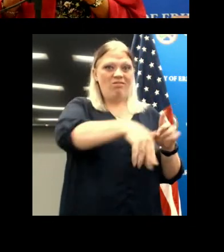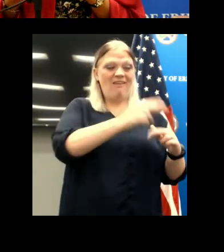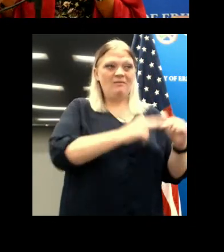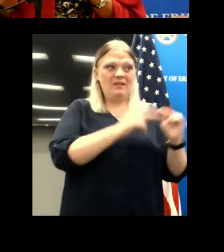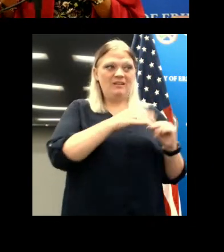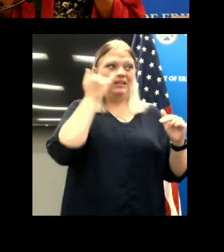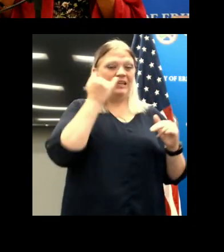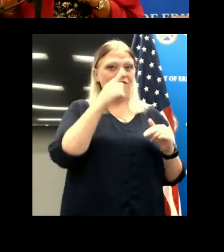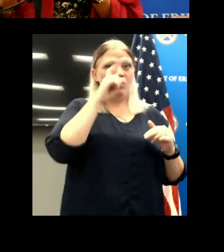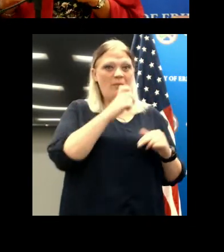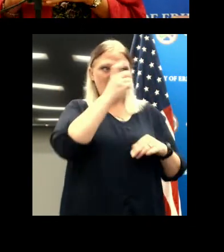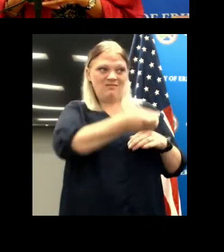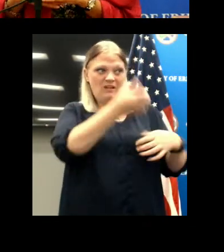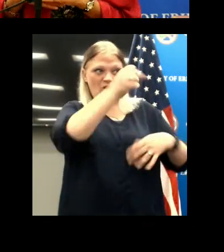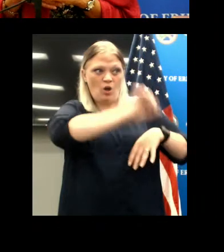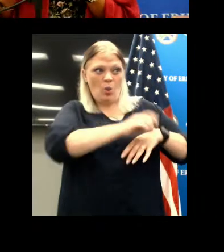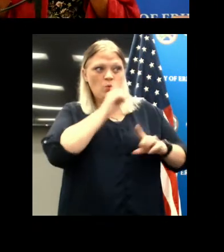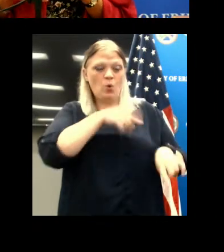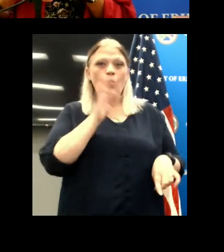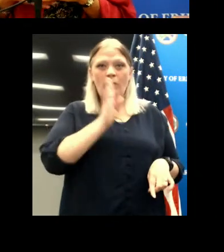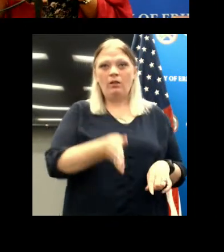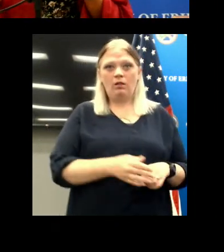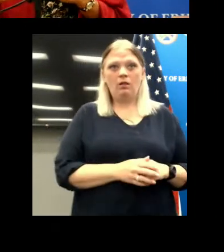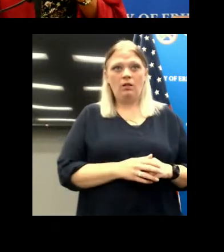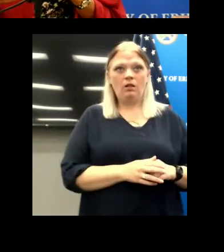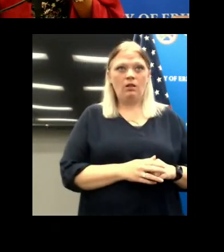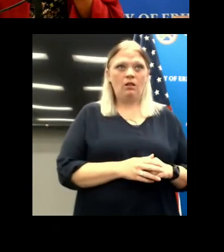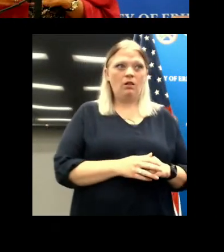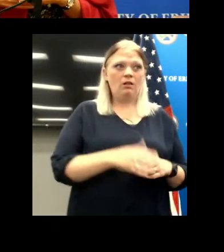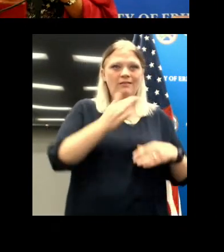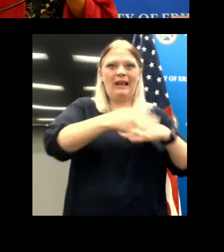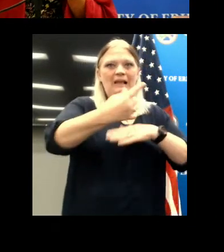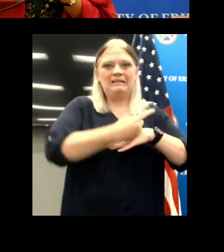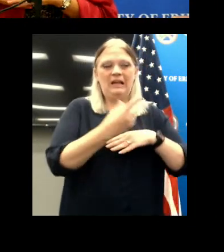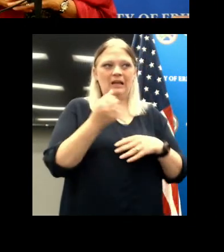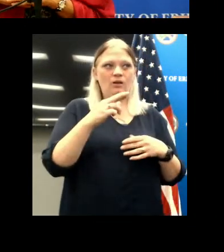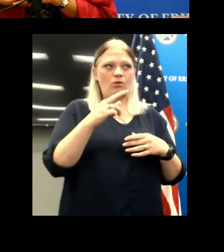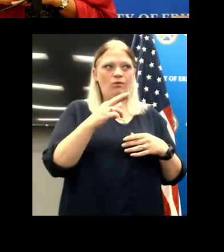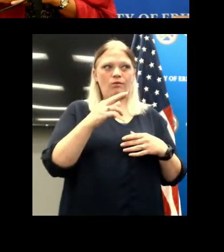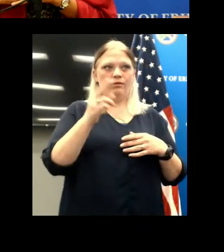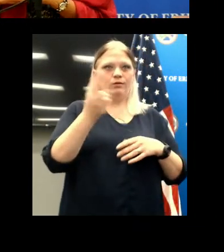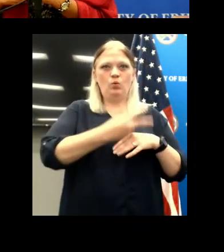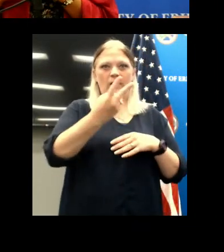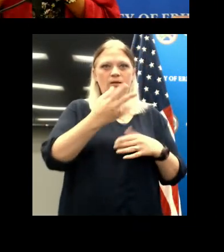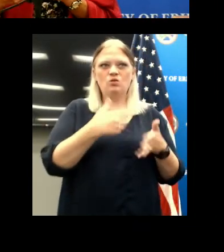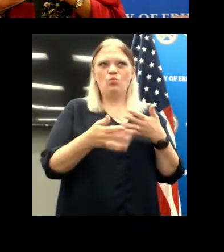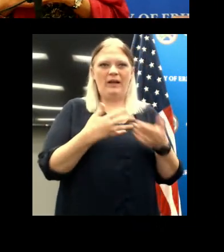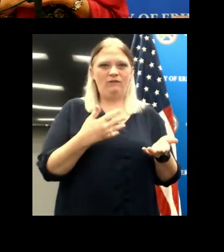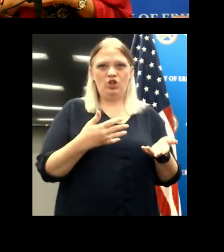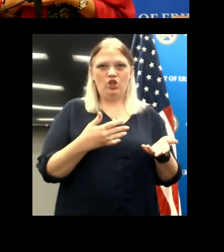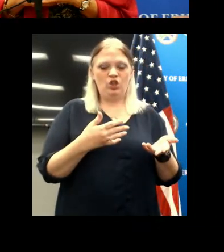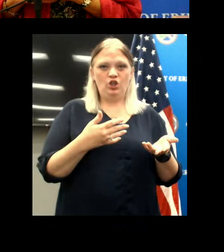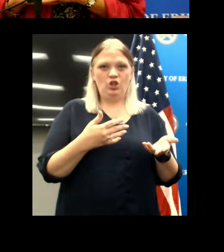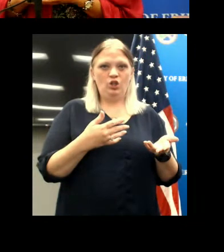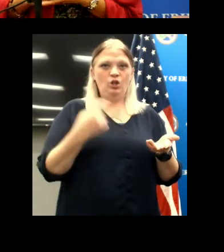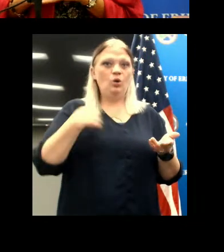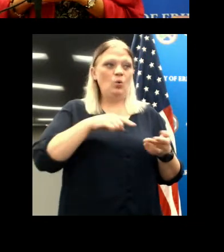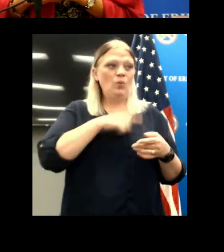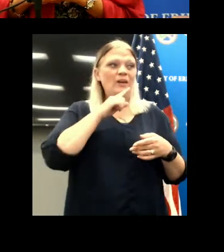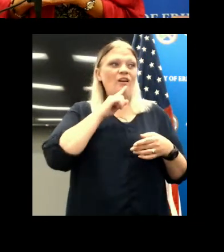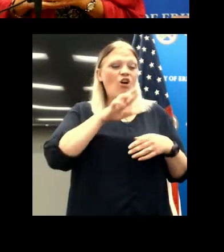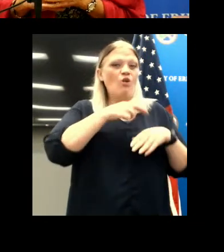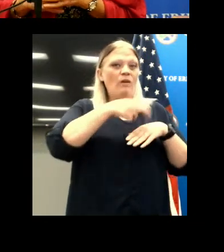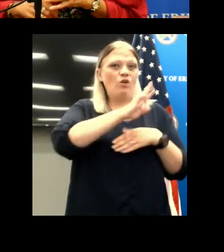have to issue a close order, we will do that at the next day or the following business day. And again, we are referring all